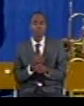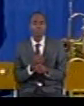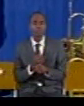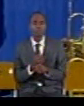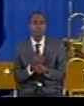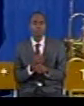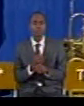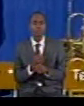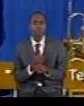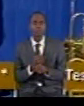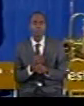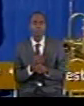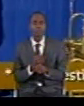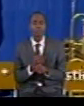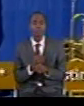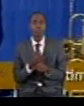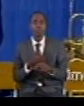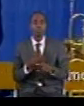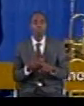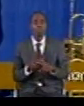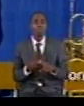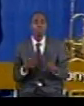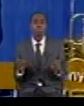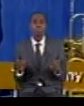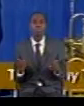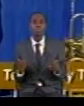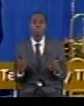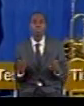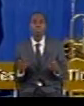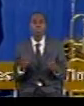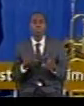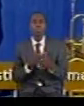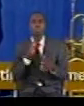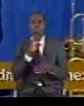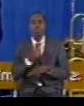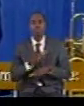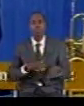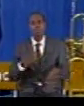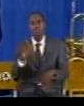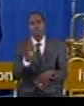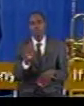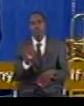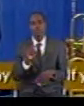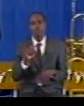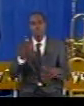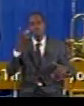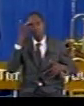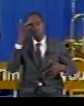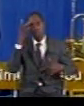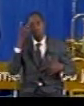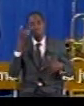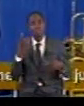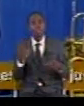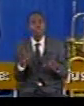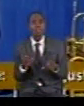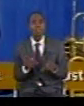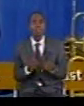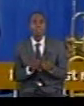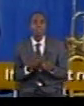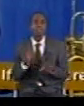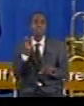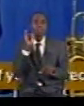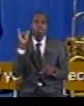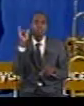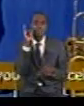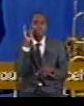vulvovaginitis. But the layman will call it toilet infection. But as of yesterday, God did something wonderful